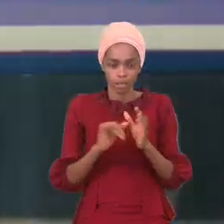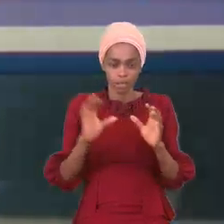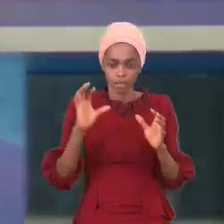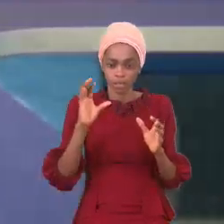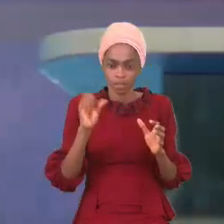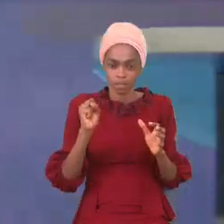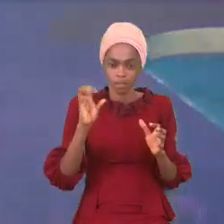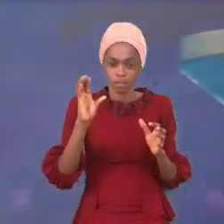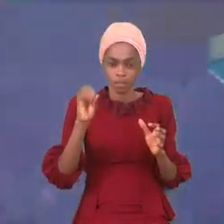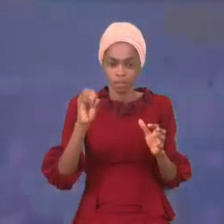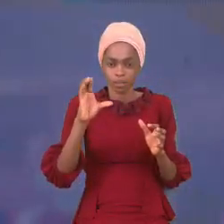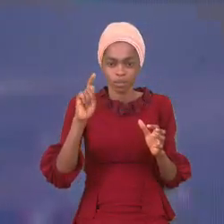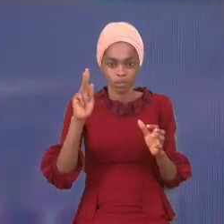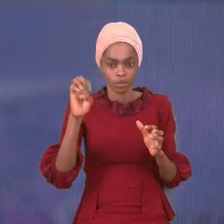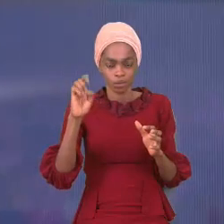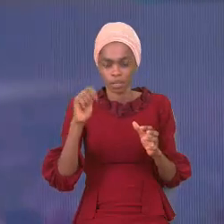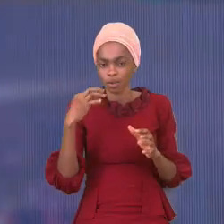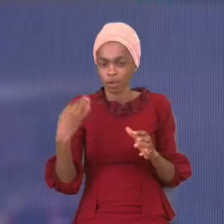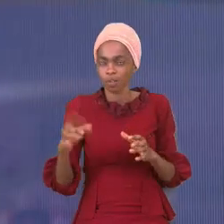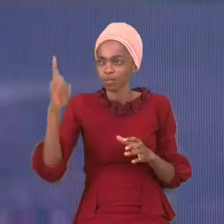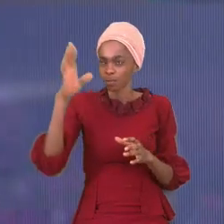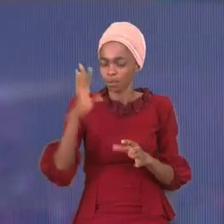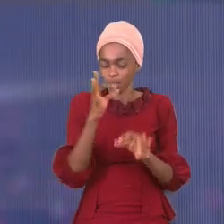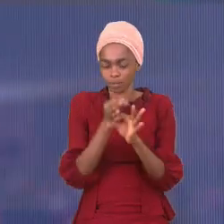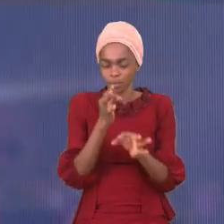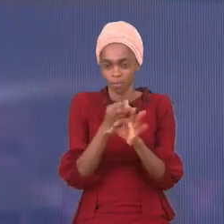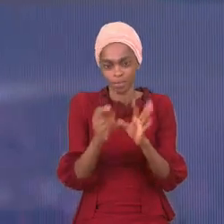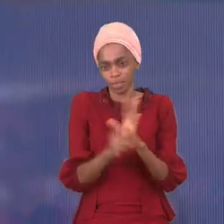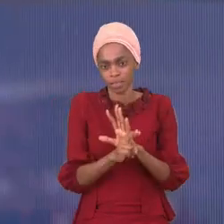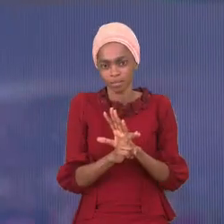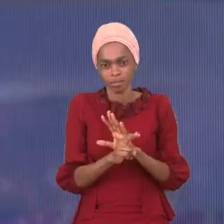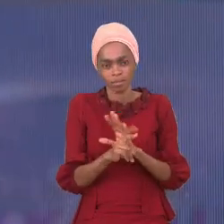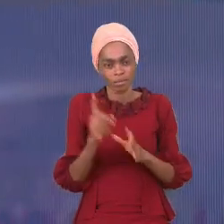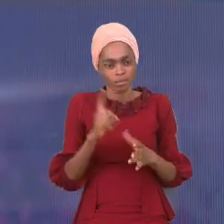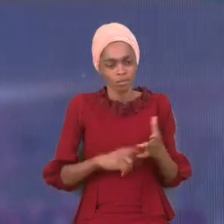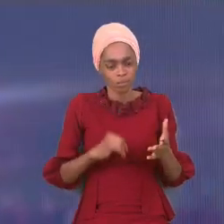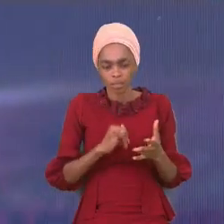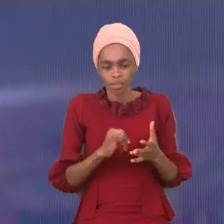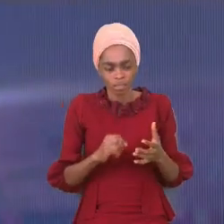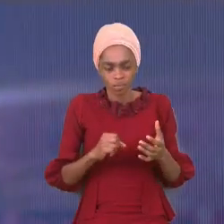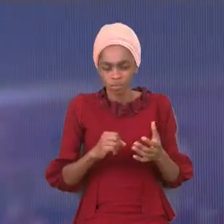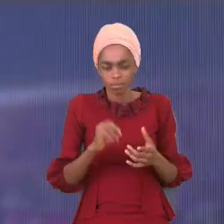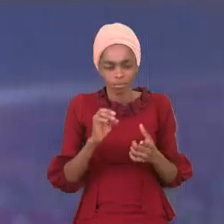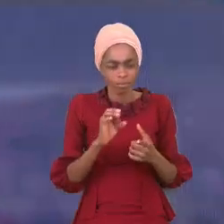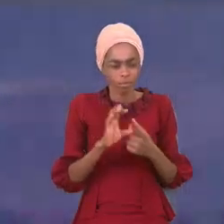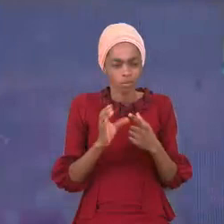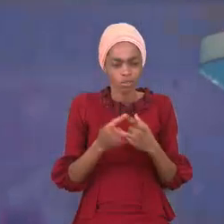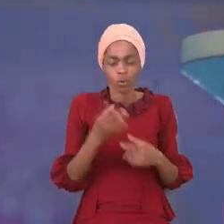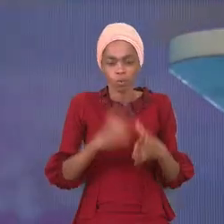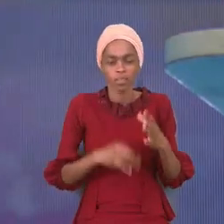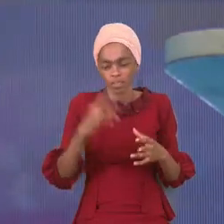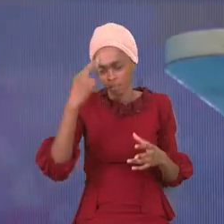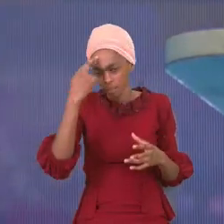of the faithfulness of God? What's the foundation? What's the reason? How will